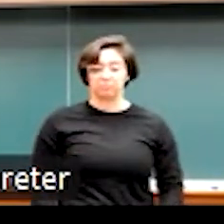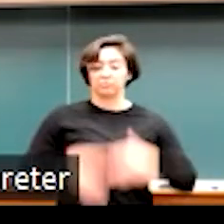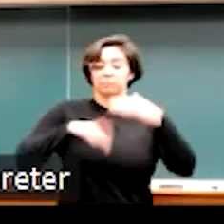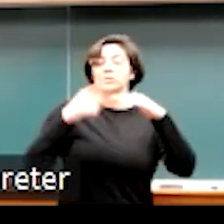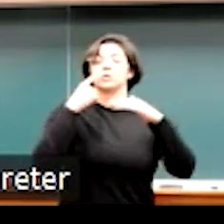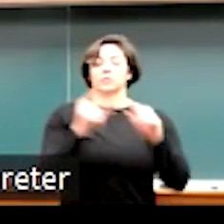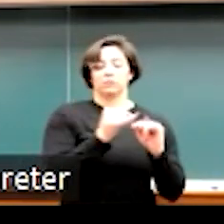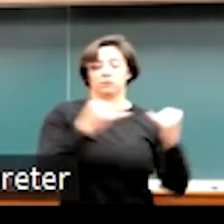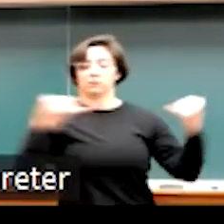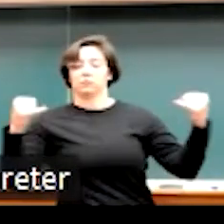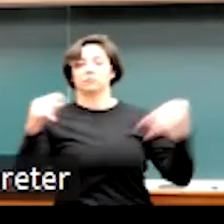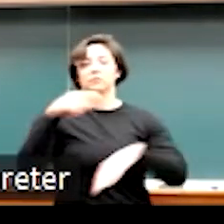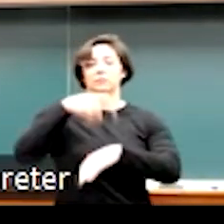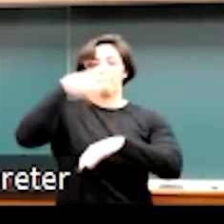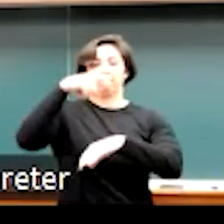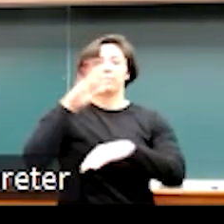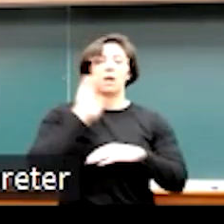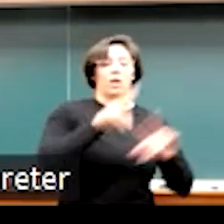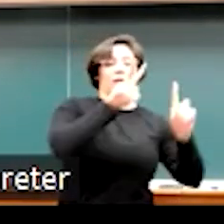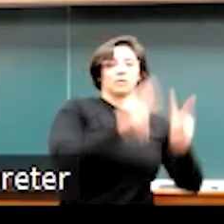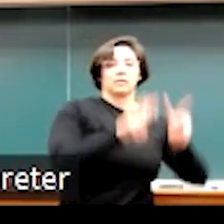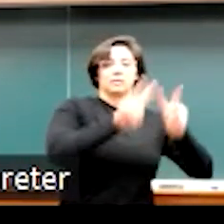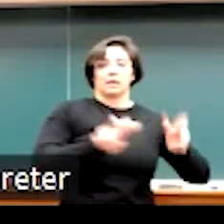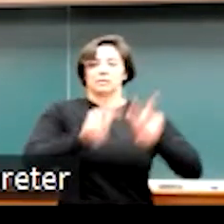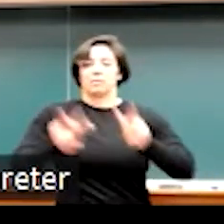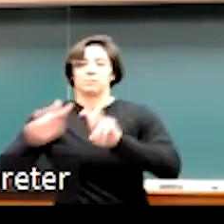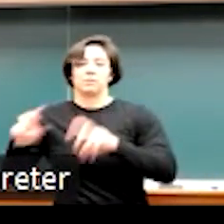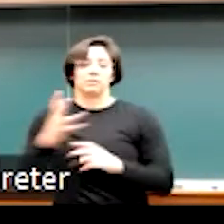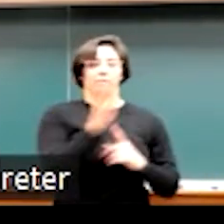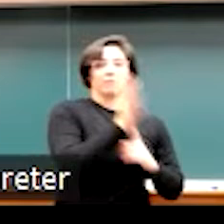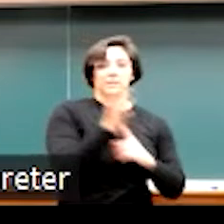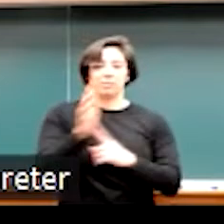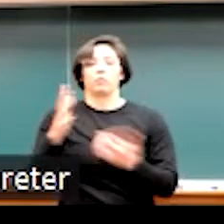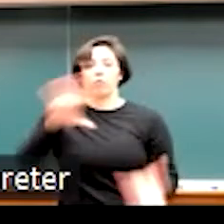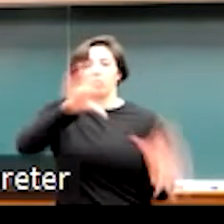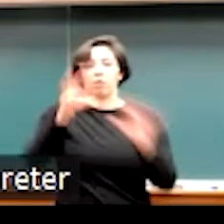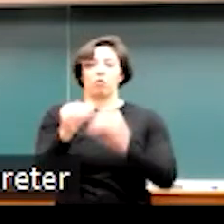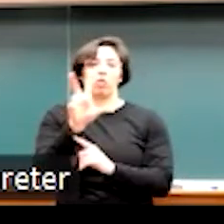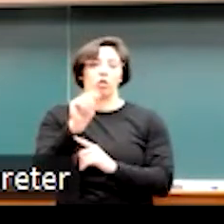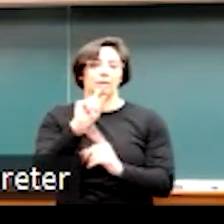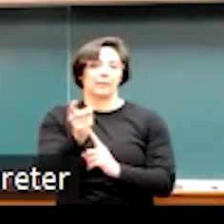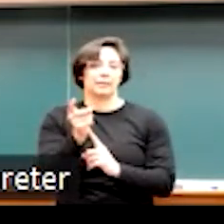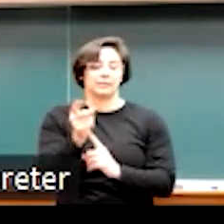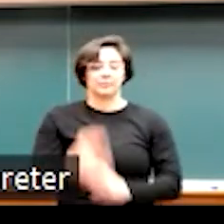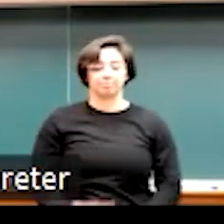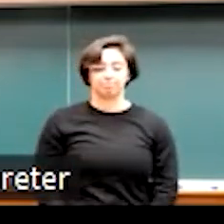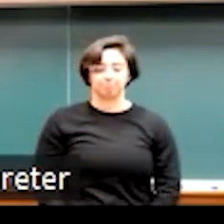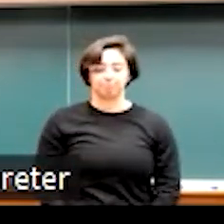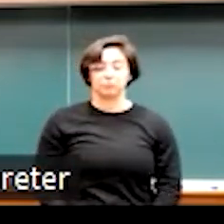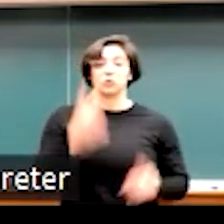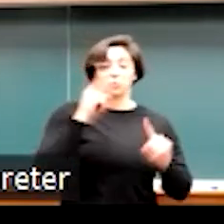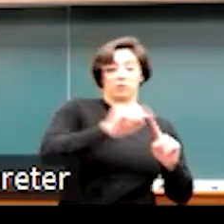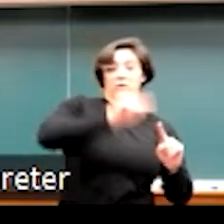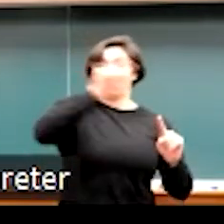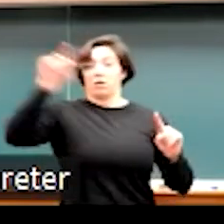is time. So they were assessed every 5 minutes for that 30 minutes. And if you conduct an area under the curve analysis, you